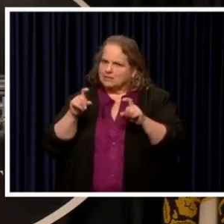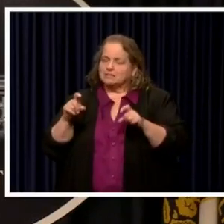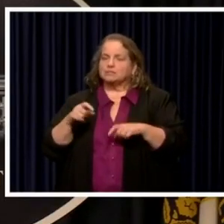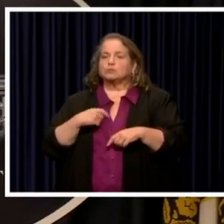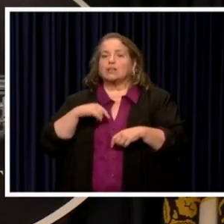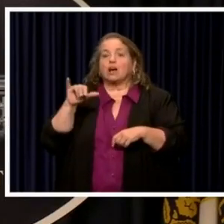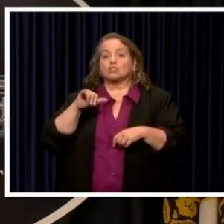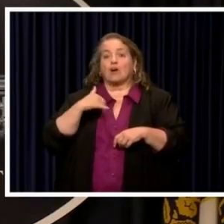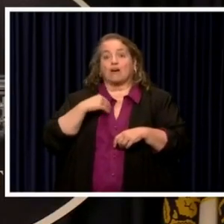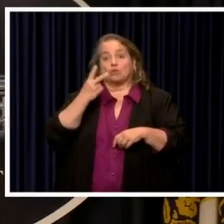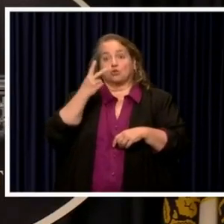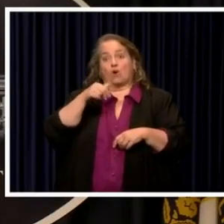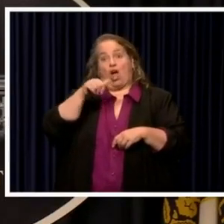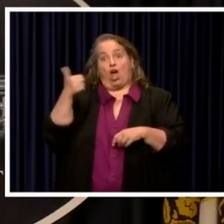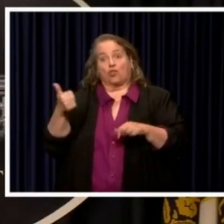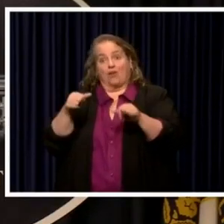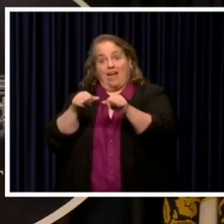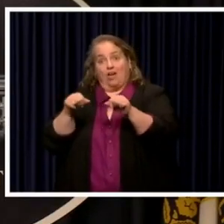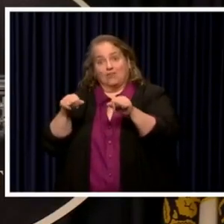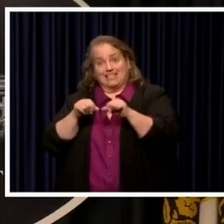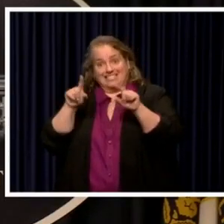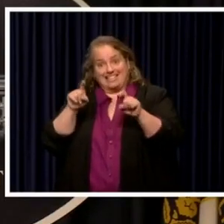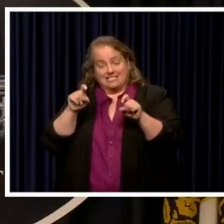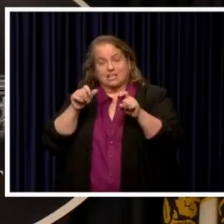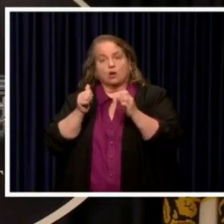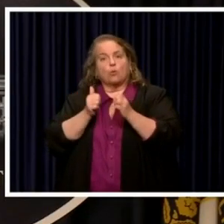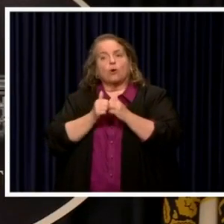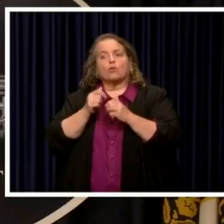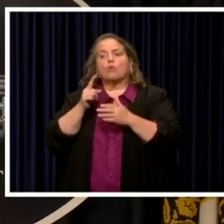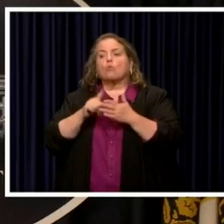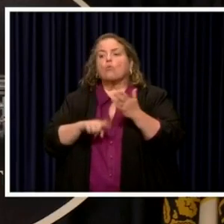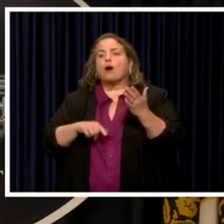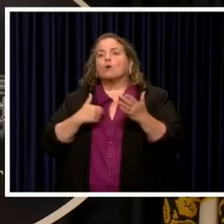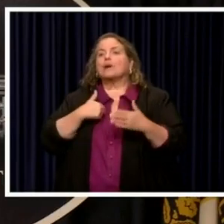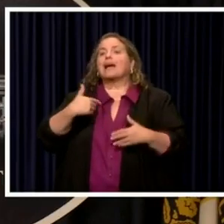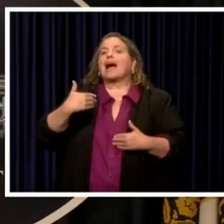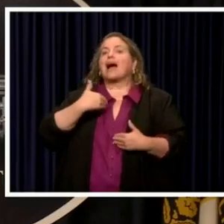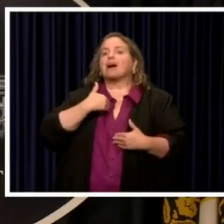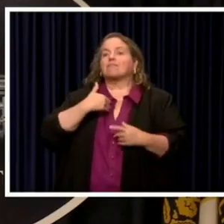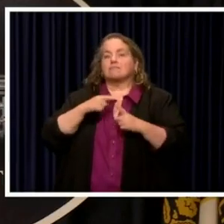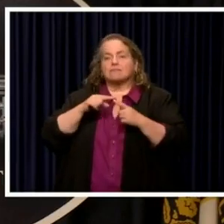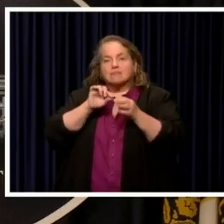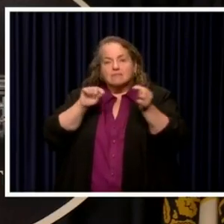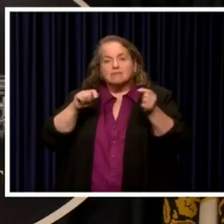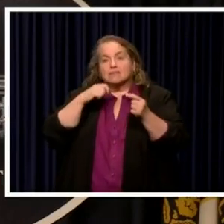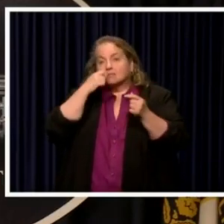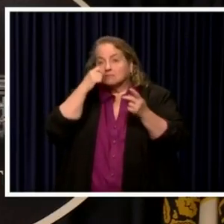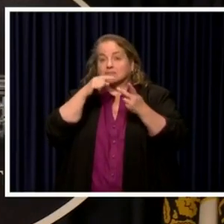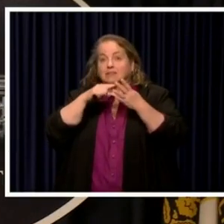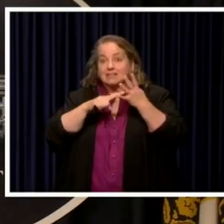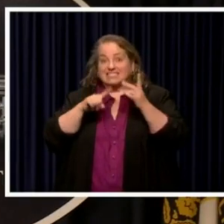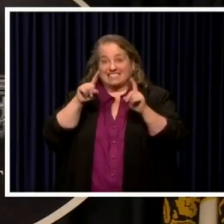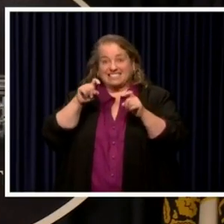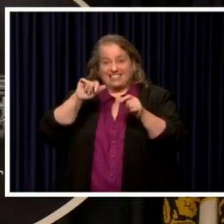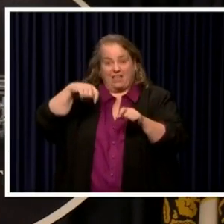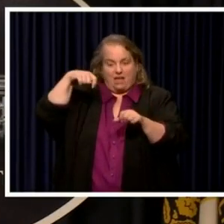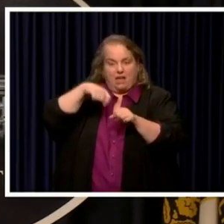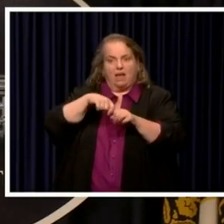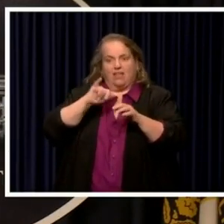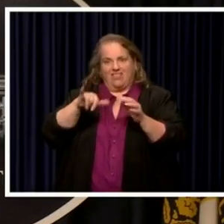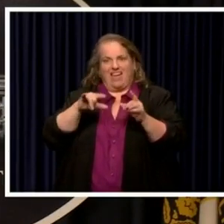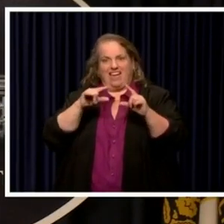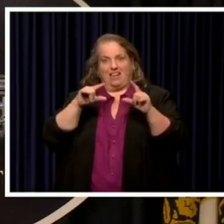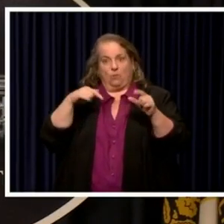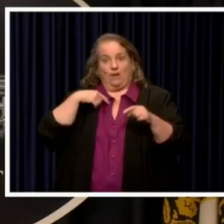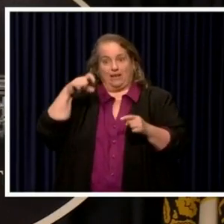testing with some supplies that we have been providing. So Callaway County and the city of